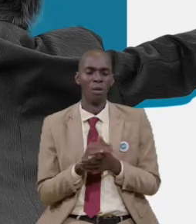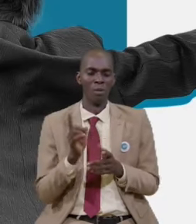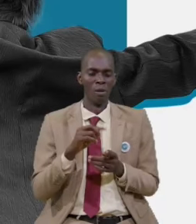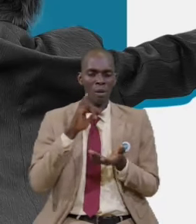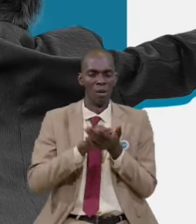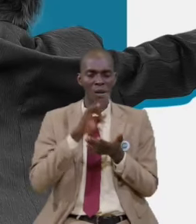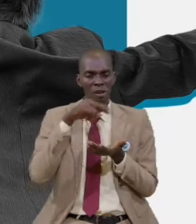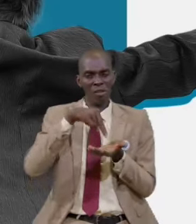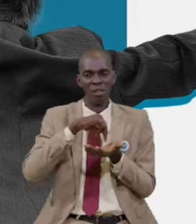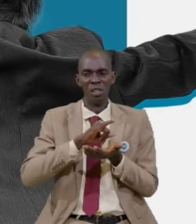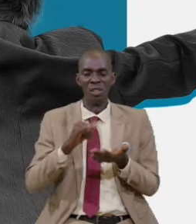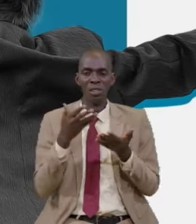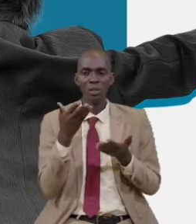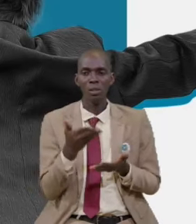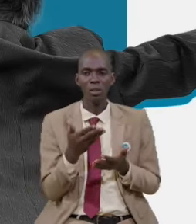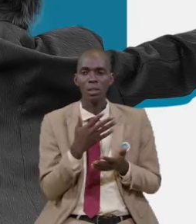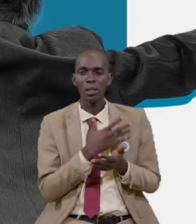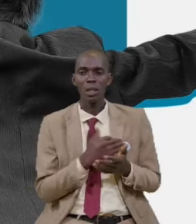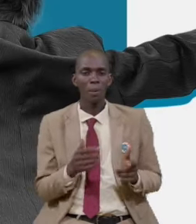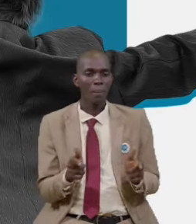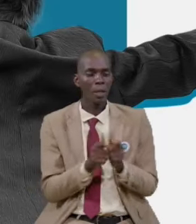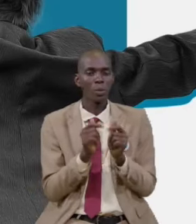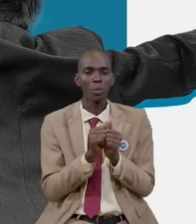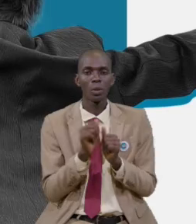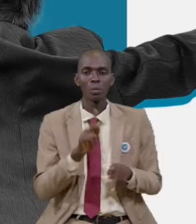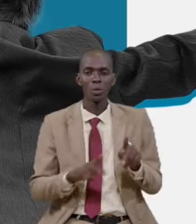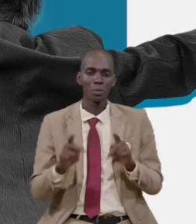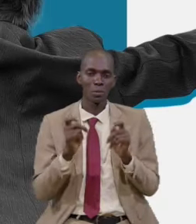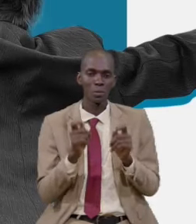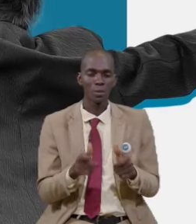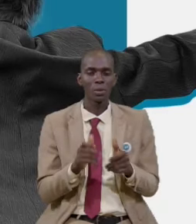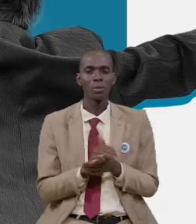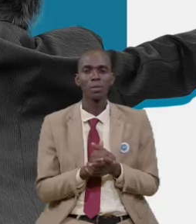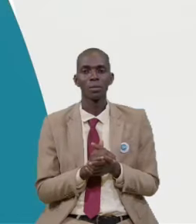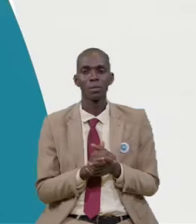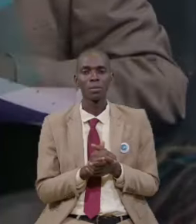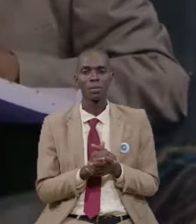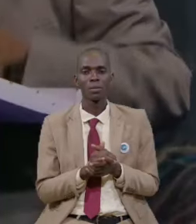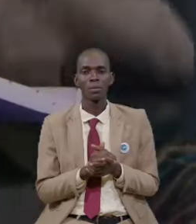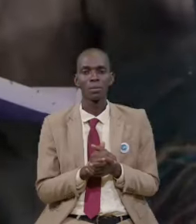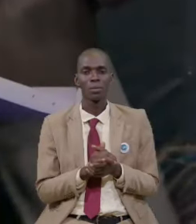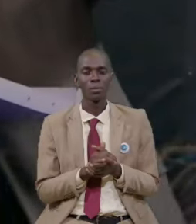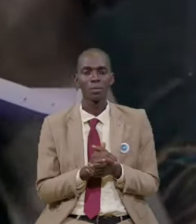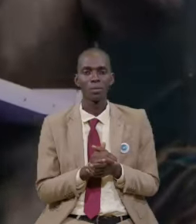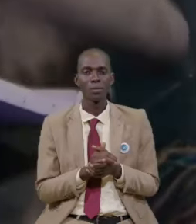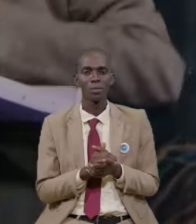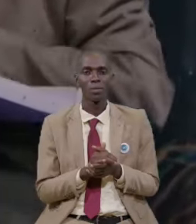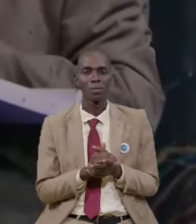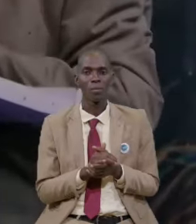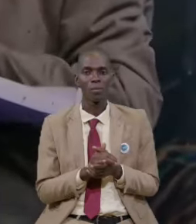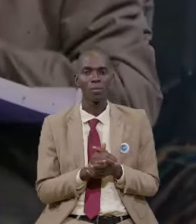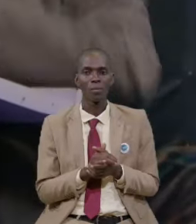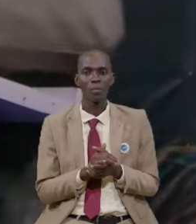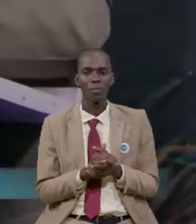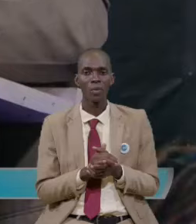and reach out to them. Let's ensure those at the language section